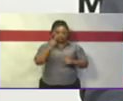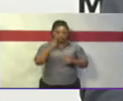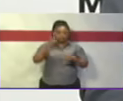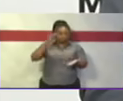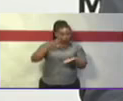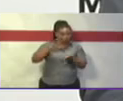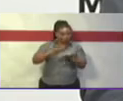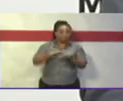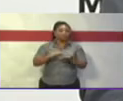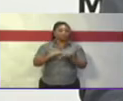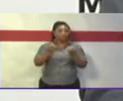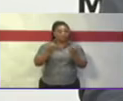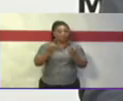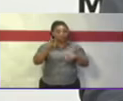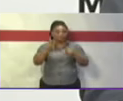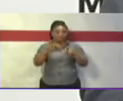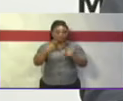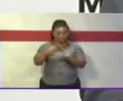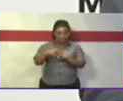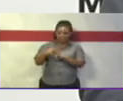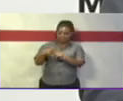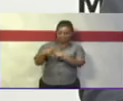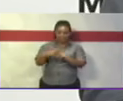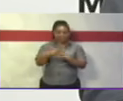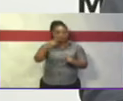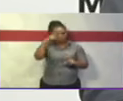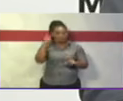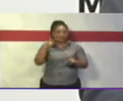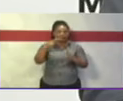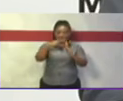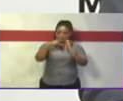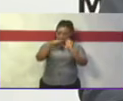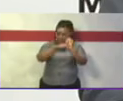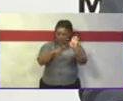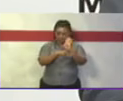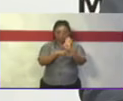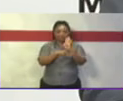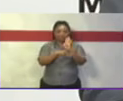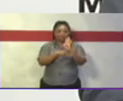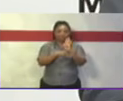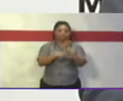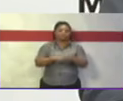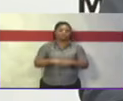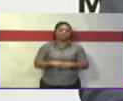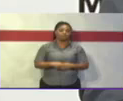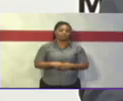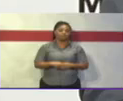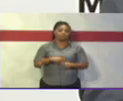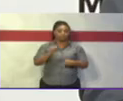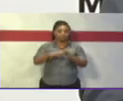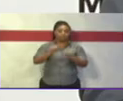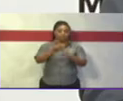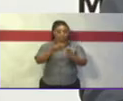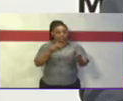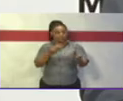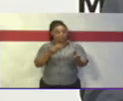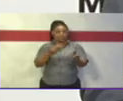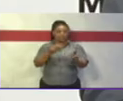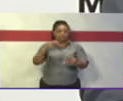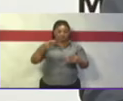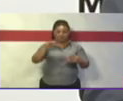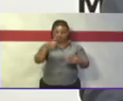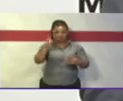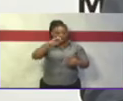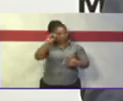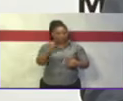up once we had that policy introduced a few months ago. So prior to that, we would have had almost as much as 10%